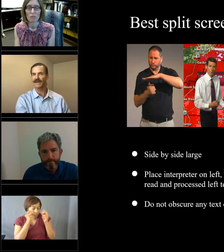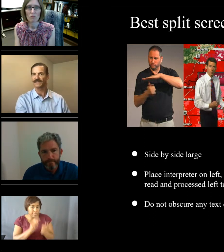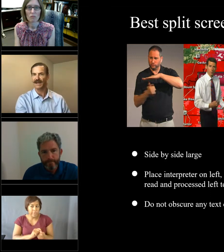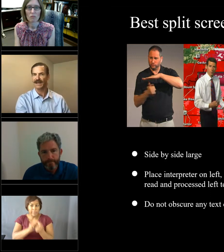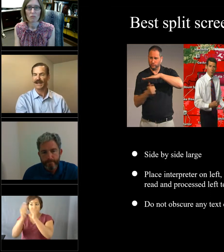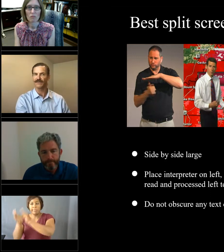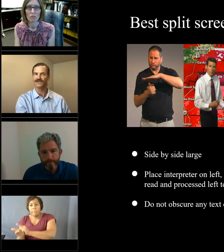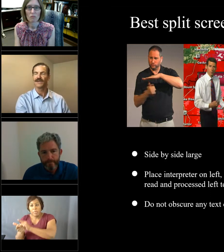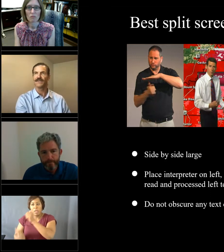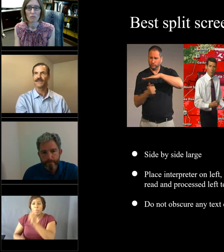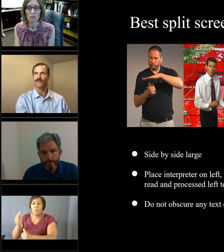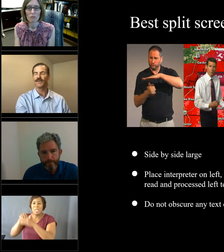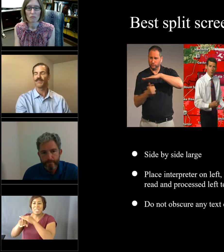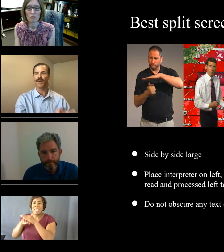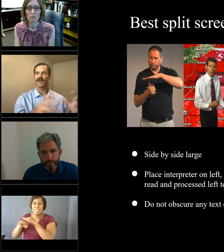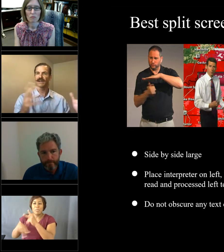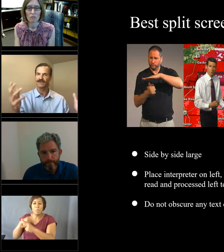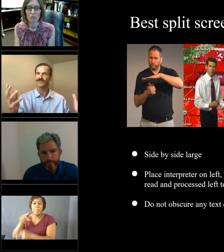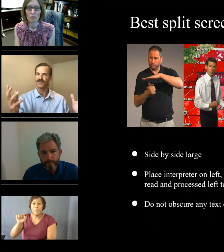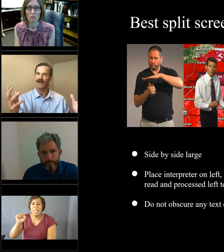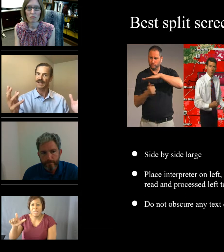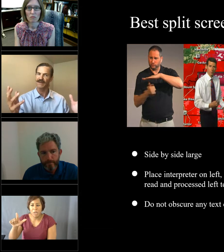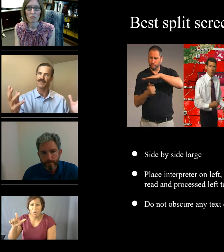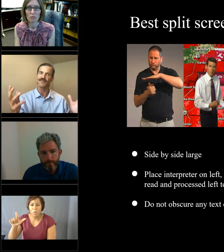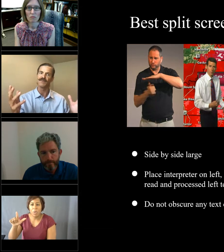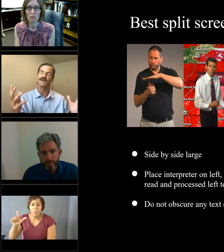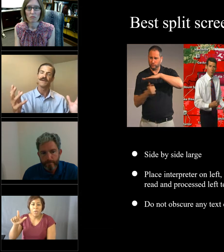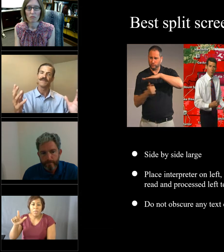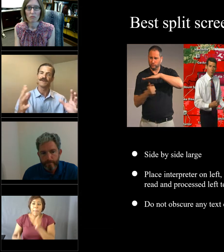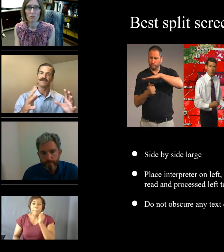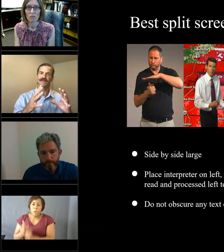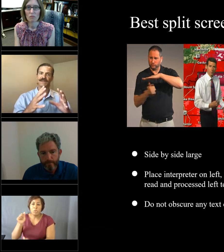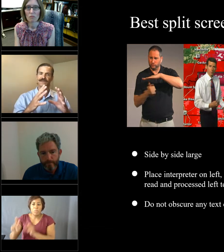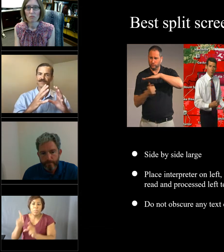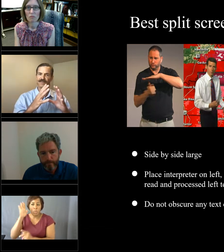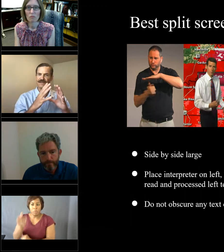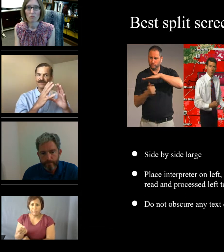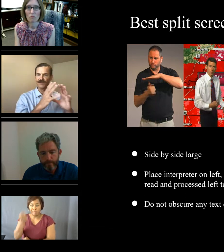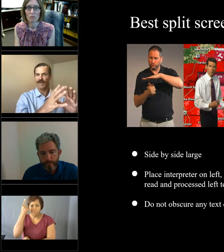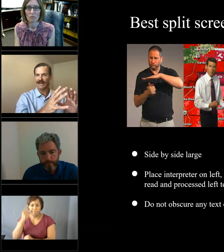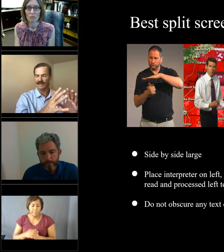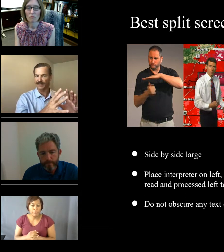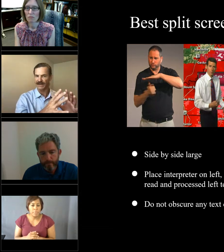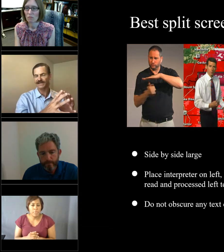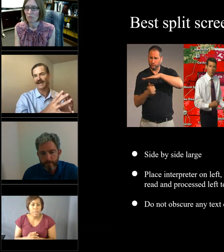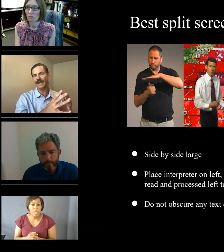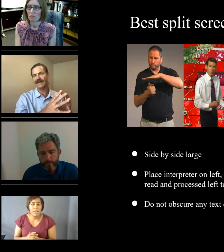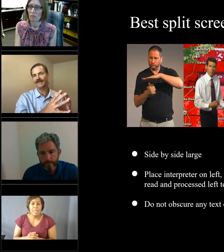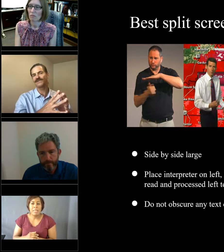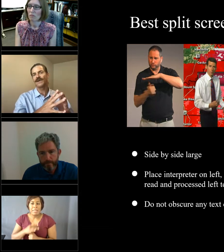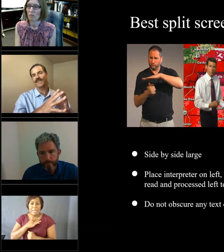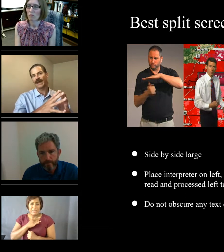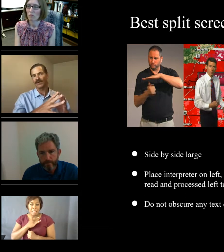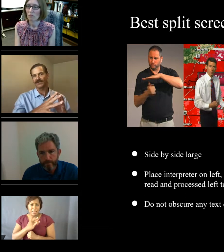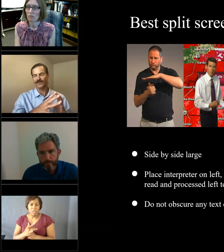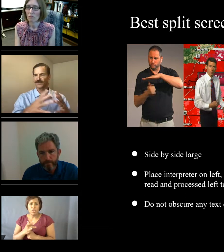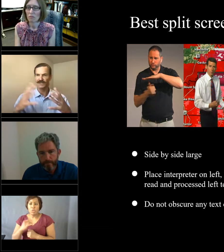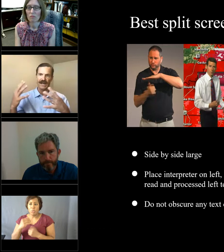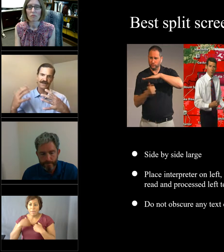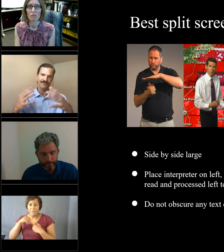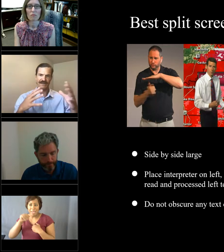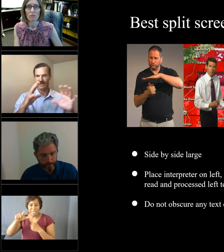of American Sign Language that would be broadly understood by a lot of people. It tends to be grammatically American Sign Language and